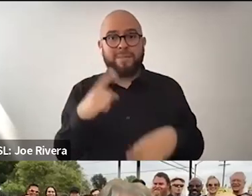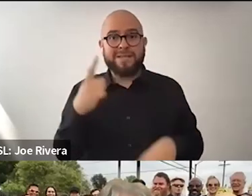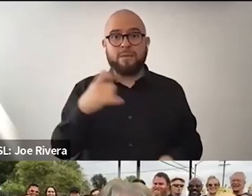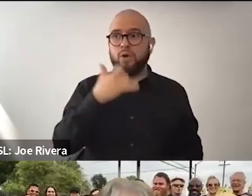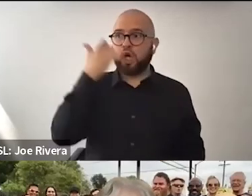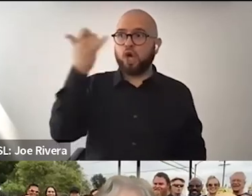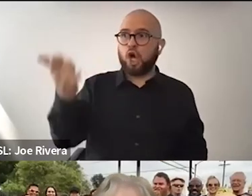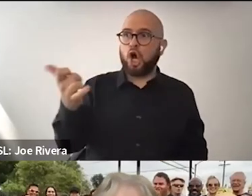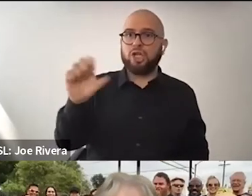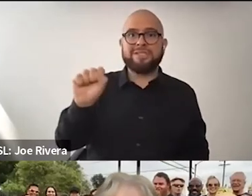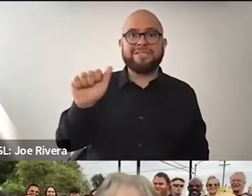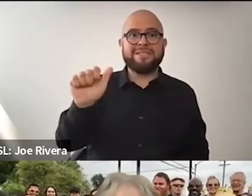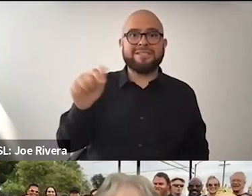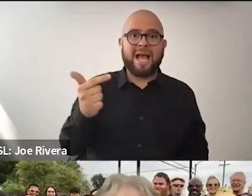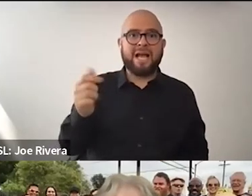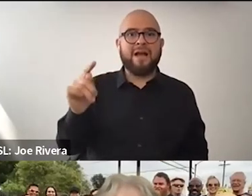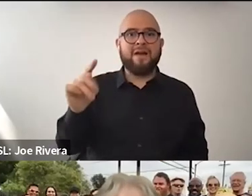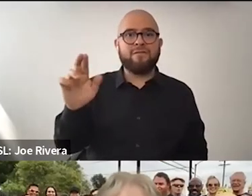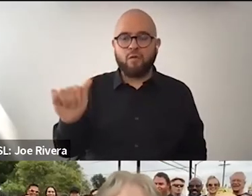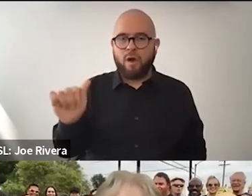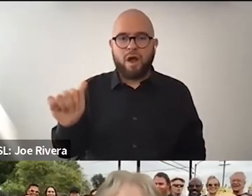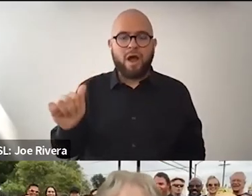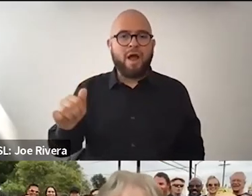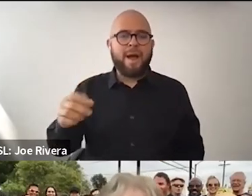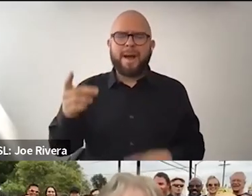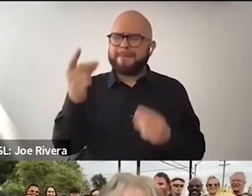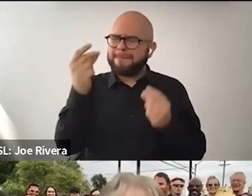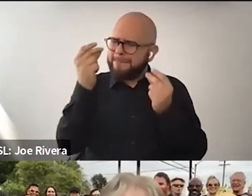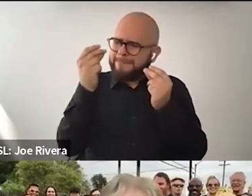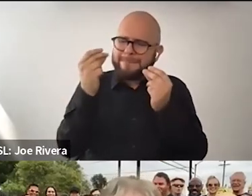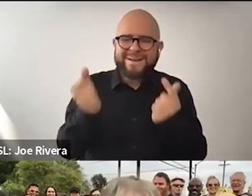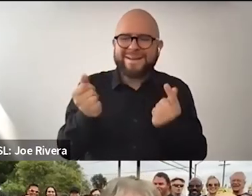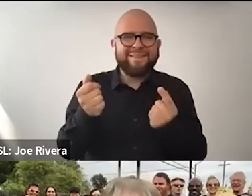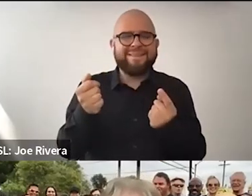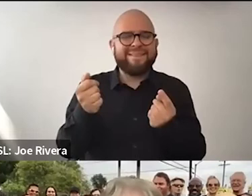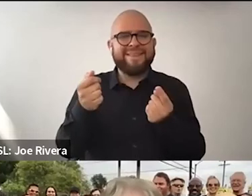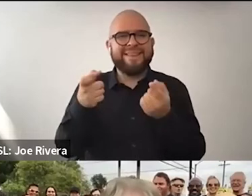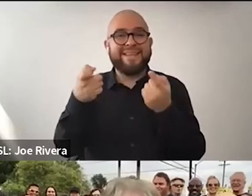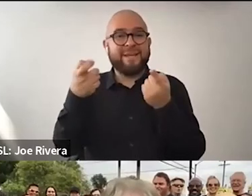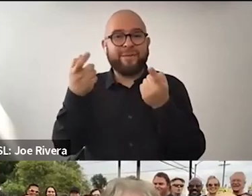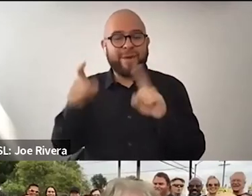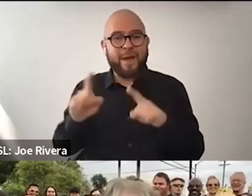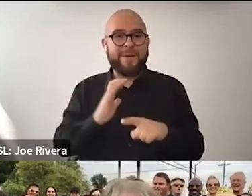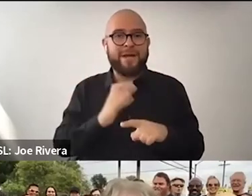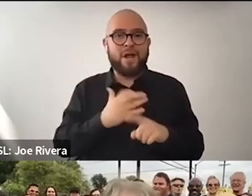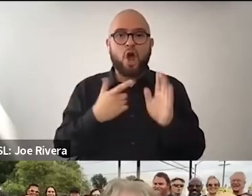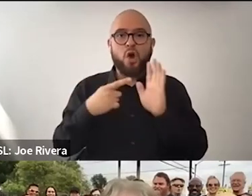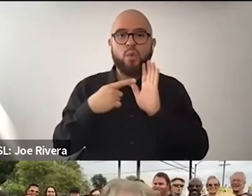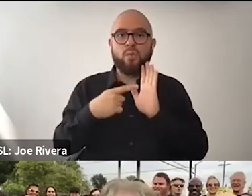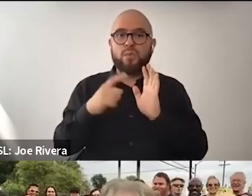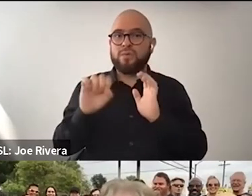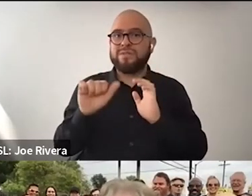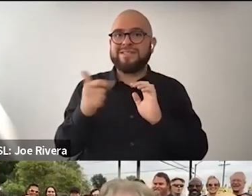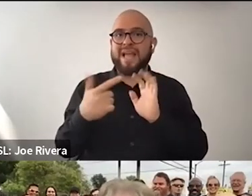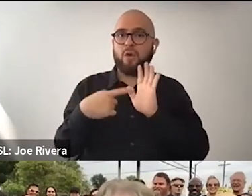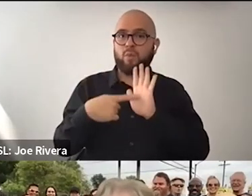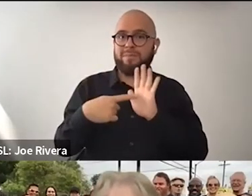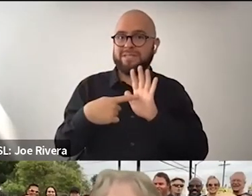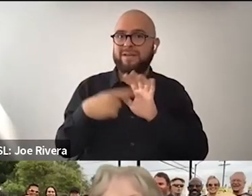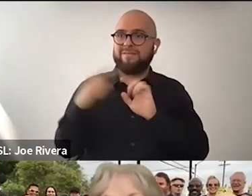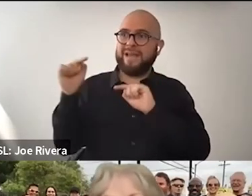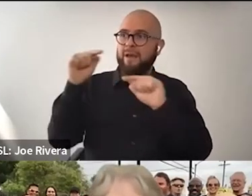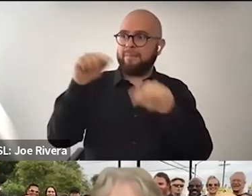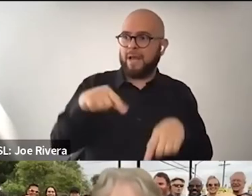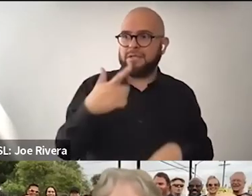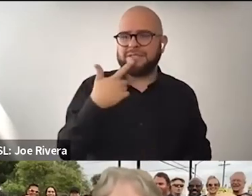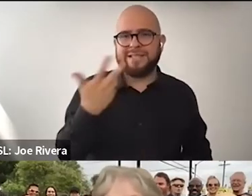Immediately, our SAG-AFTRA, well, our AFTRA representative came down and said, okay, who do I need to speak with? And